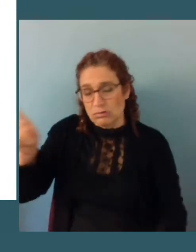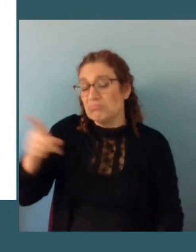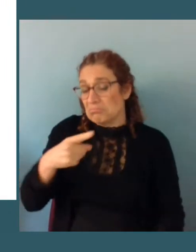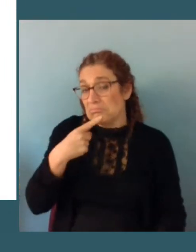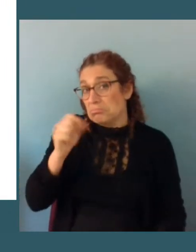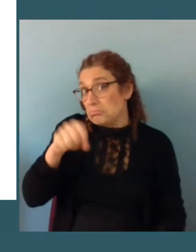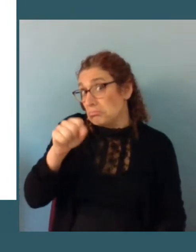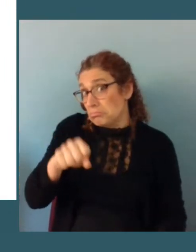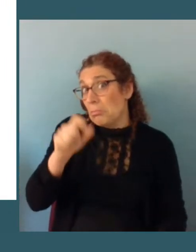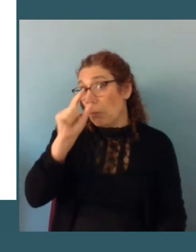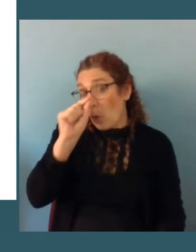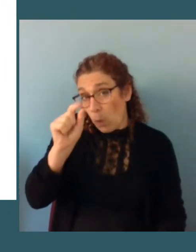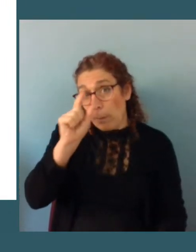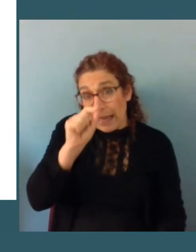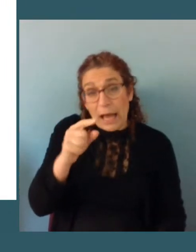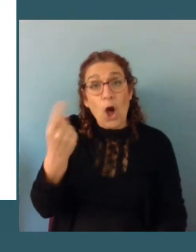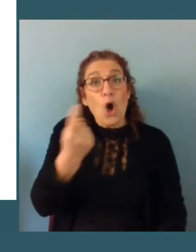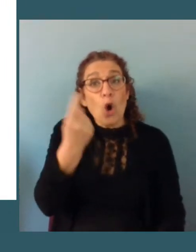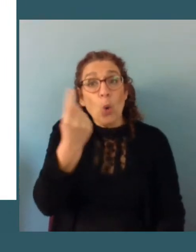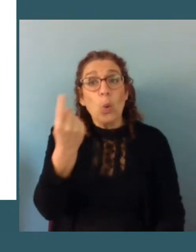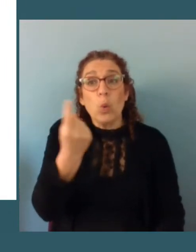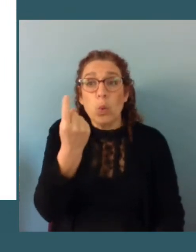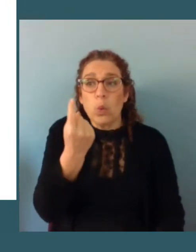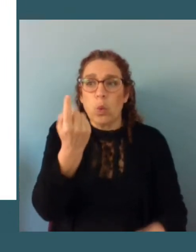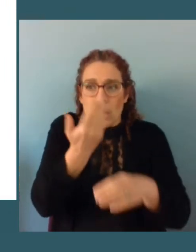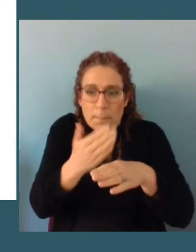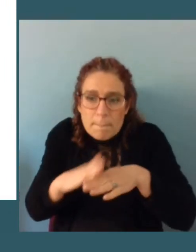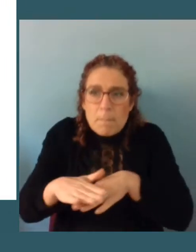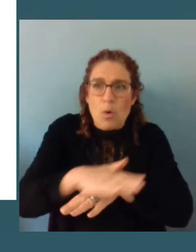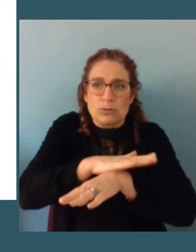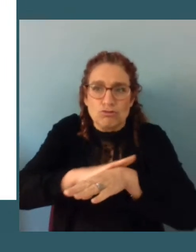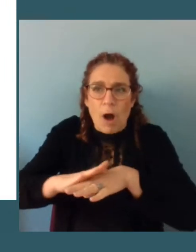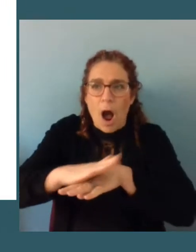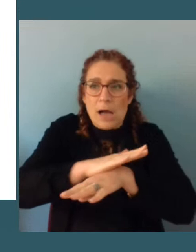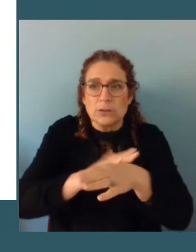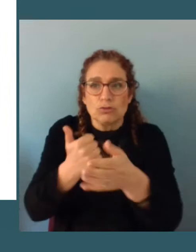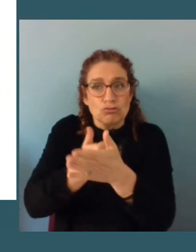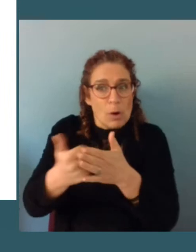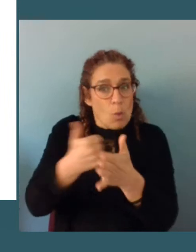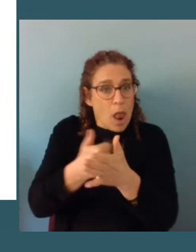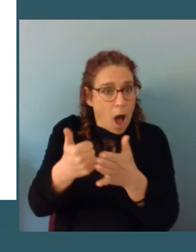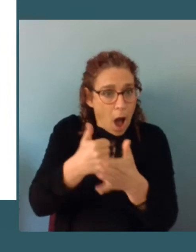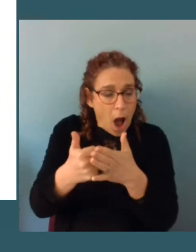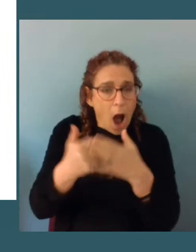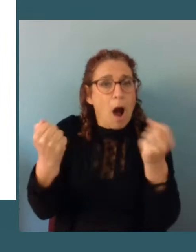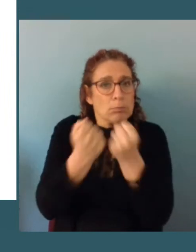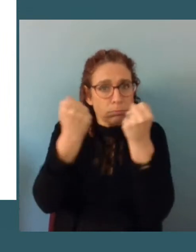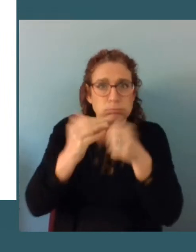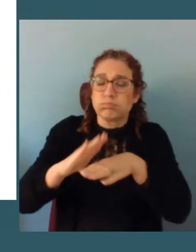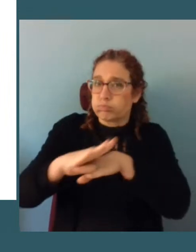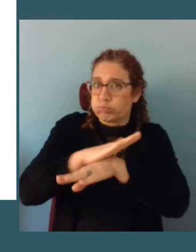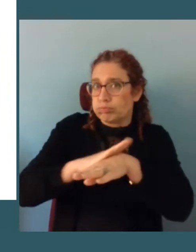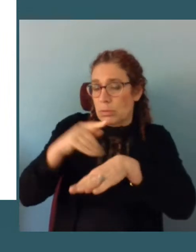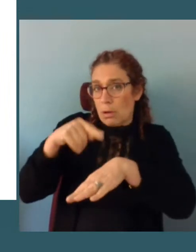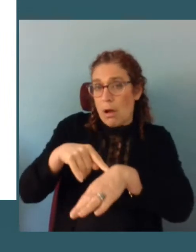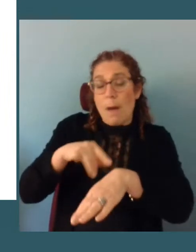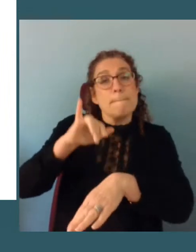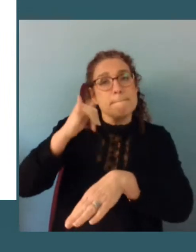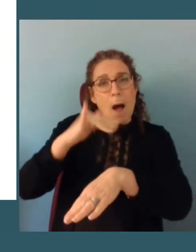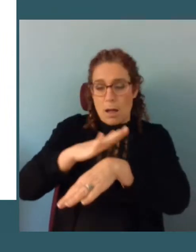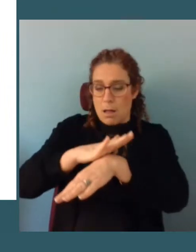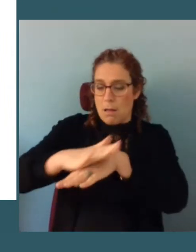signal that if you moisturized the skin regularly and intensively, then you might find that there is